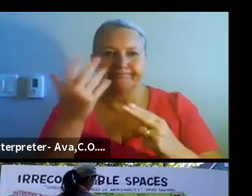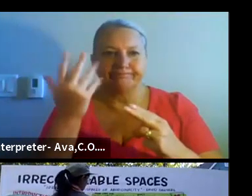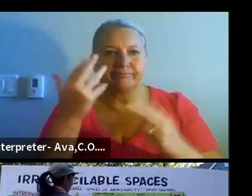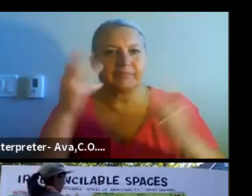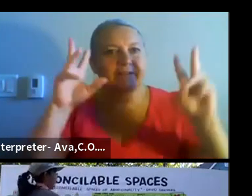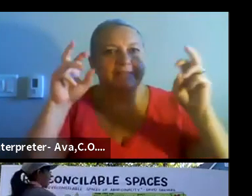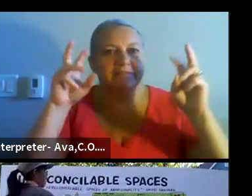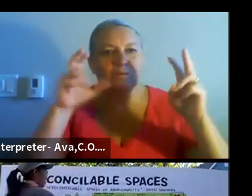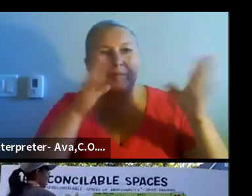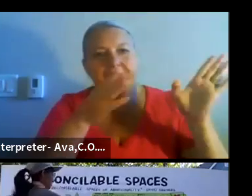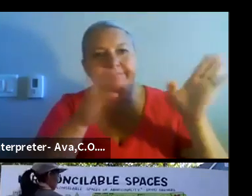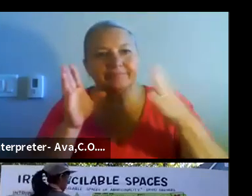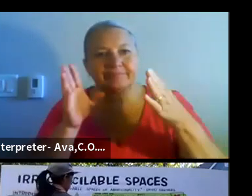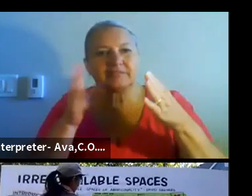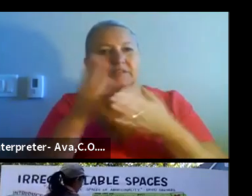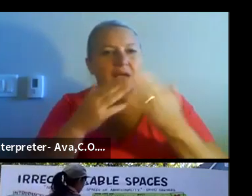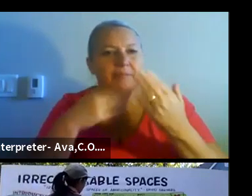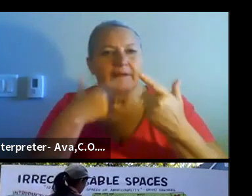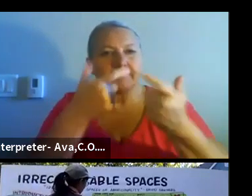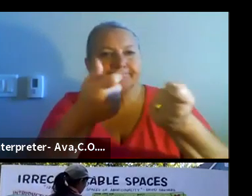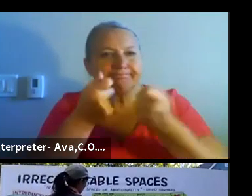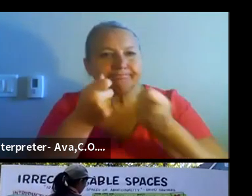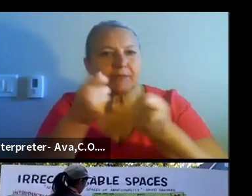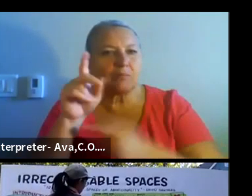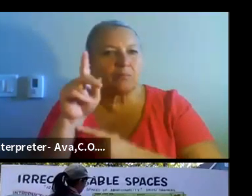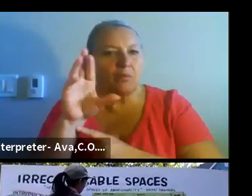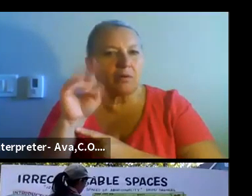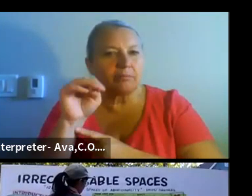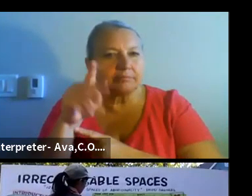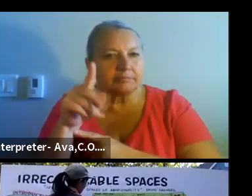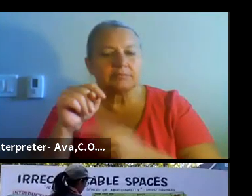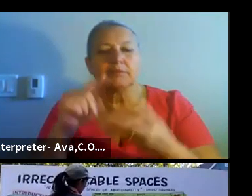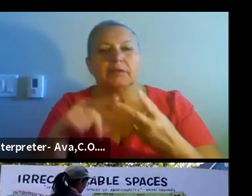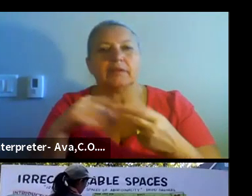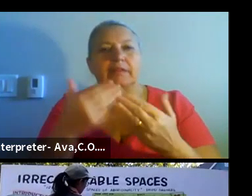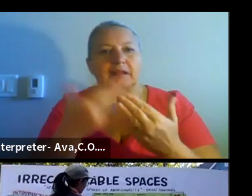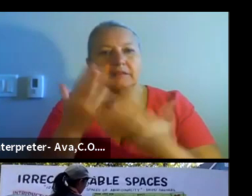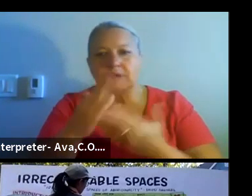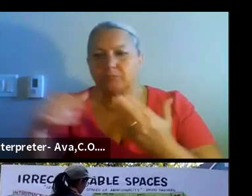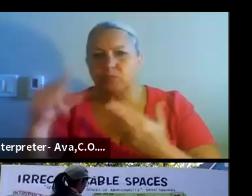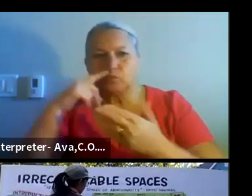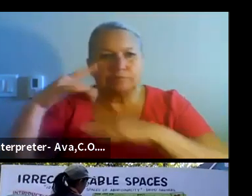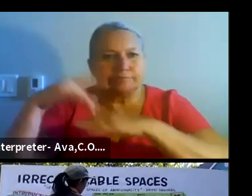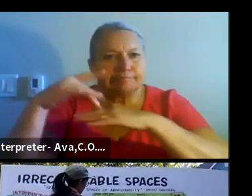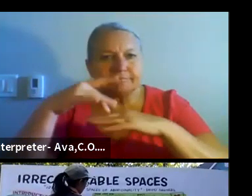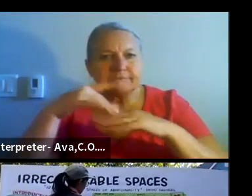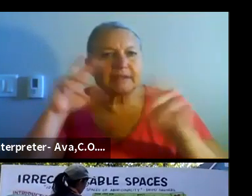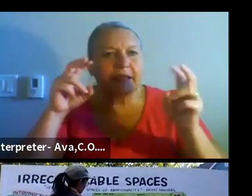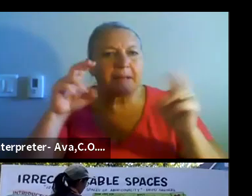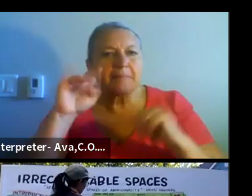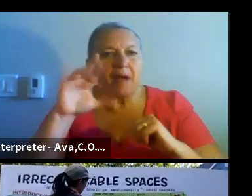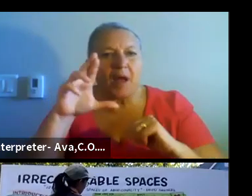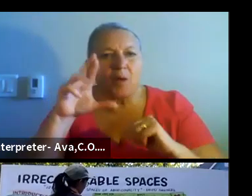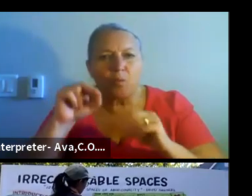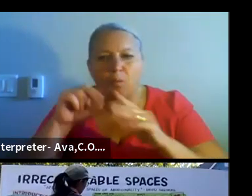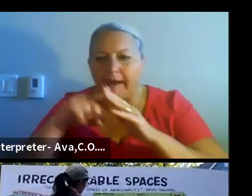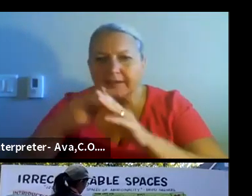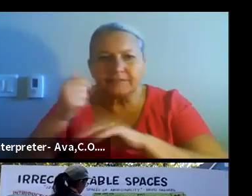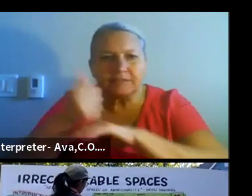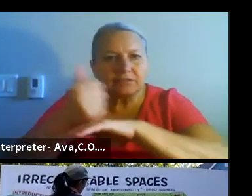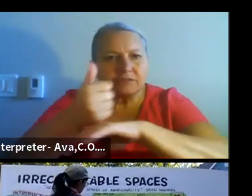practical work, or a little bit, a taste, micro activations, and also discussion. Excuse